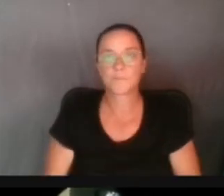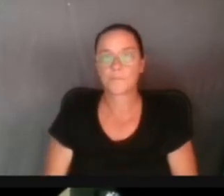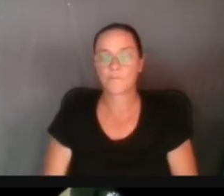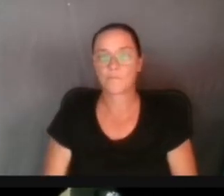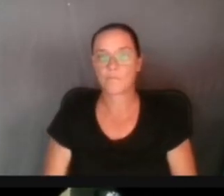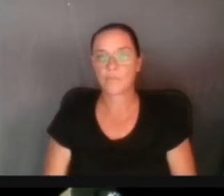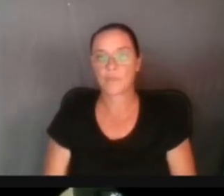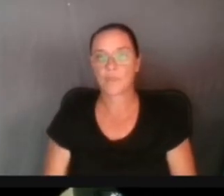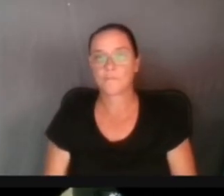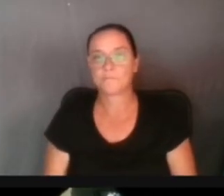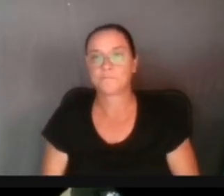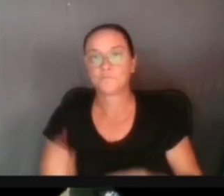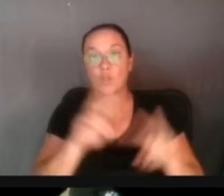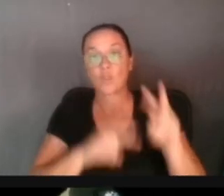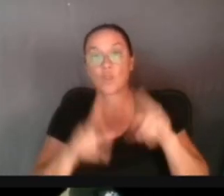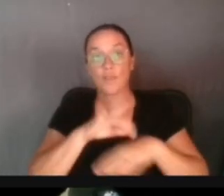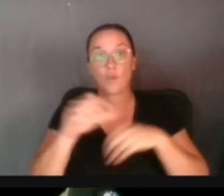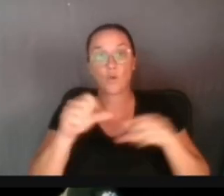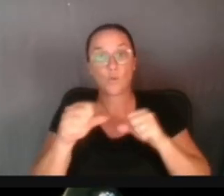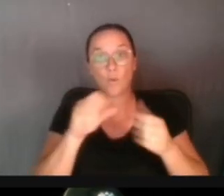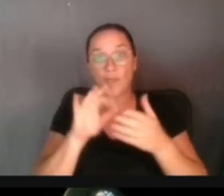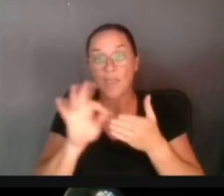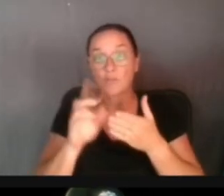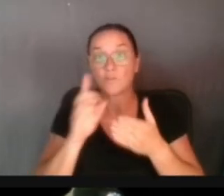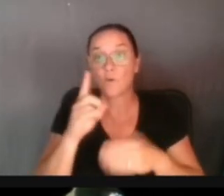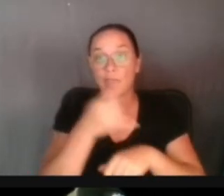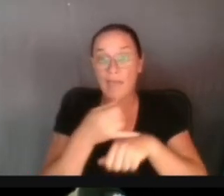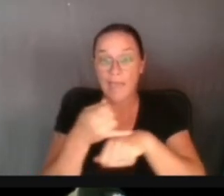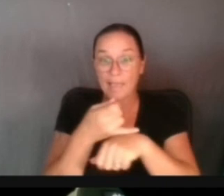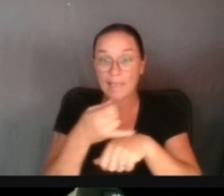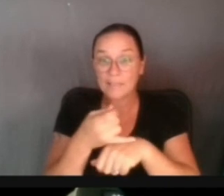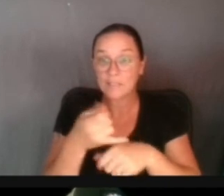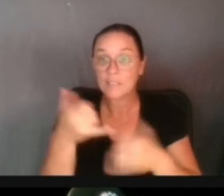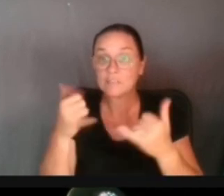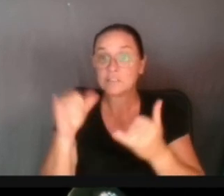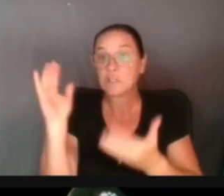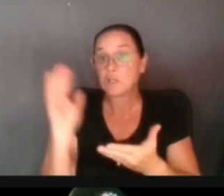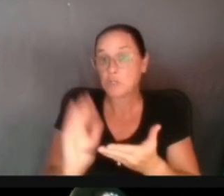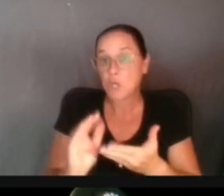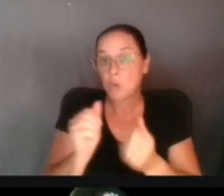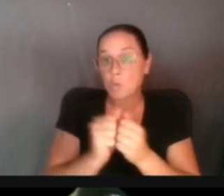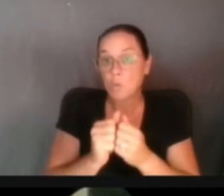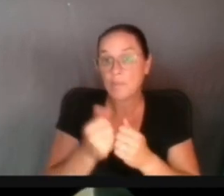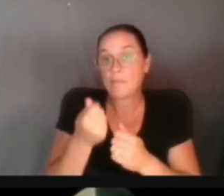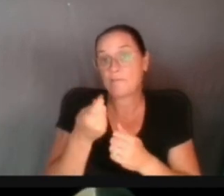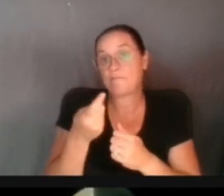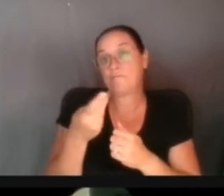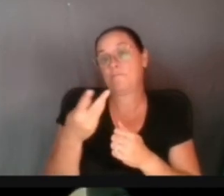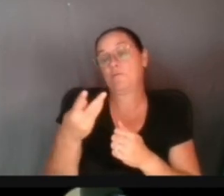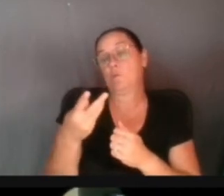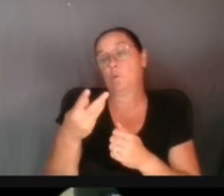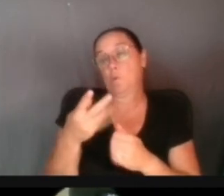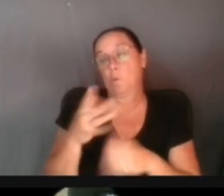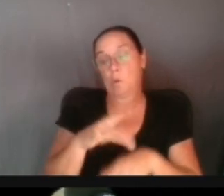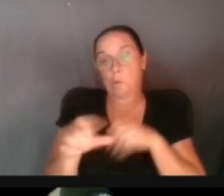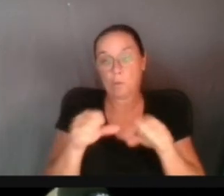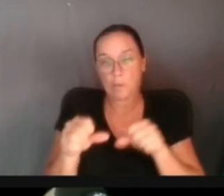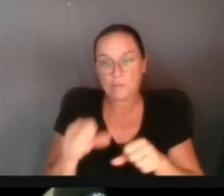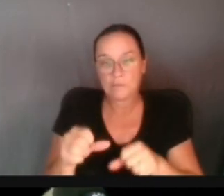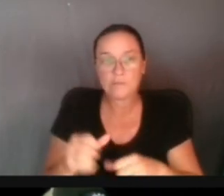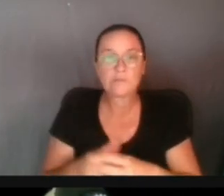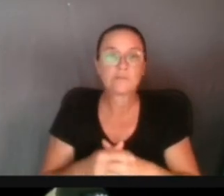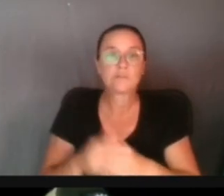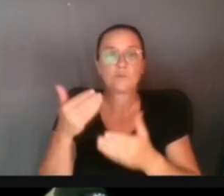And we're just looking at the earthquake counts around the island, still relatively low, with a few earthquakes out over the past week down